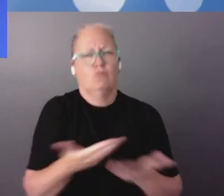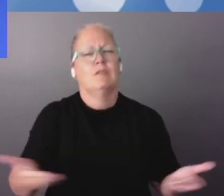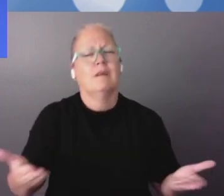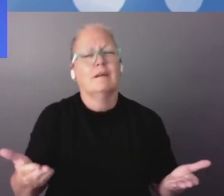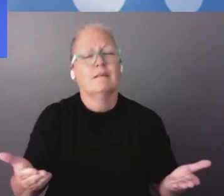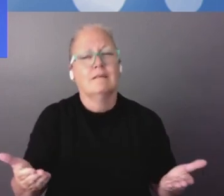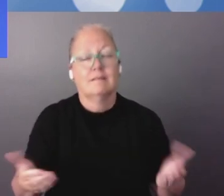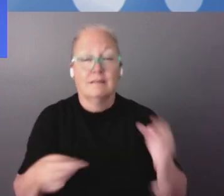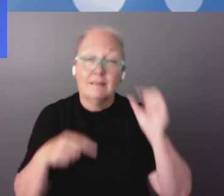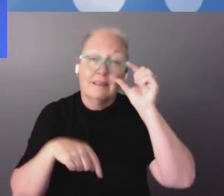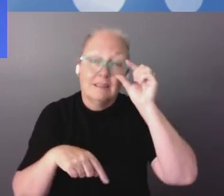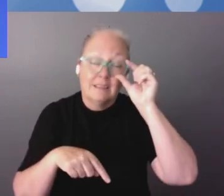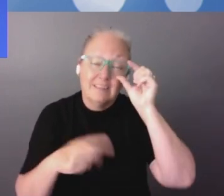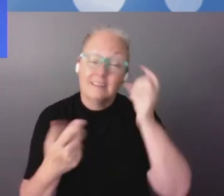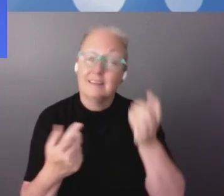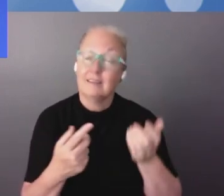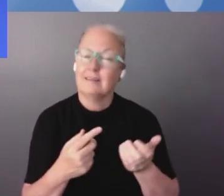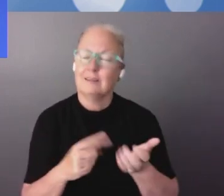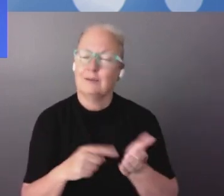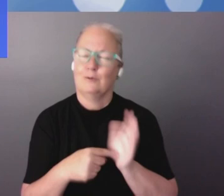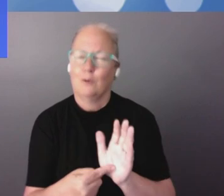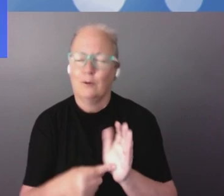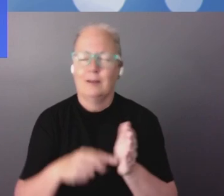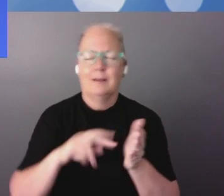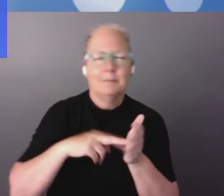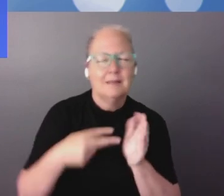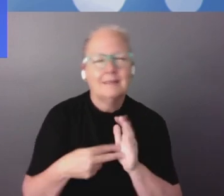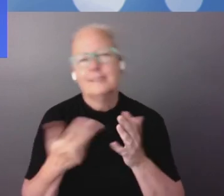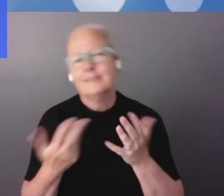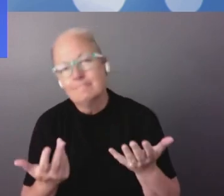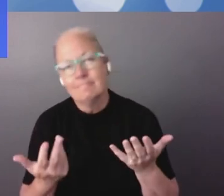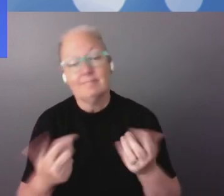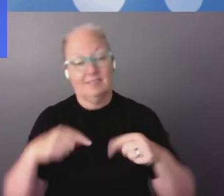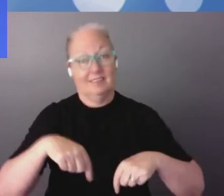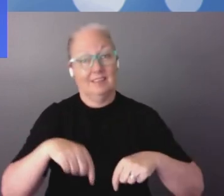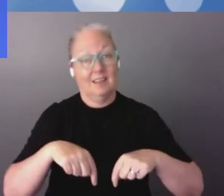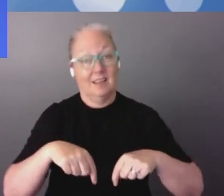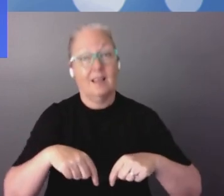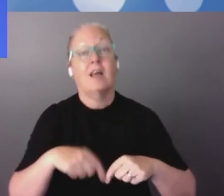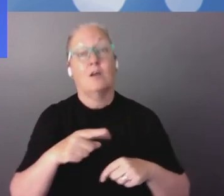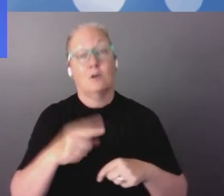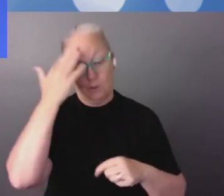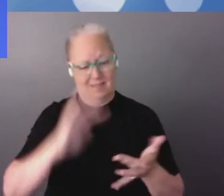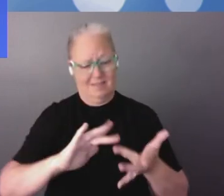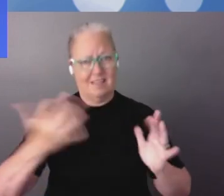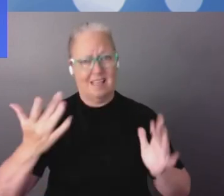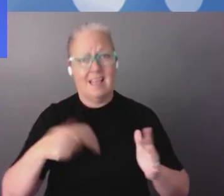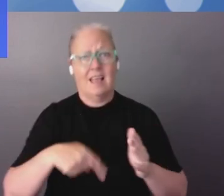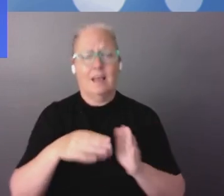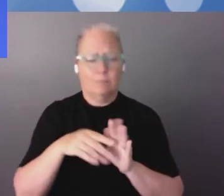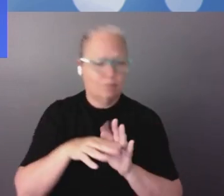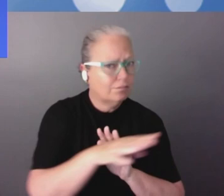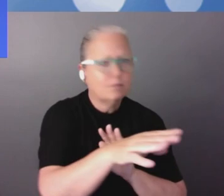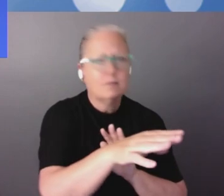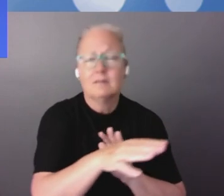the condition of the individual at the time of the development of the internet and the social media. If you don't pay for